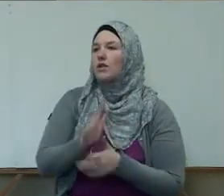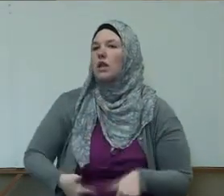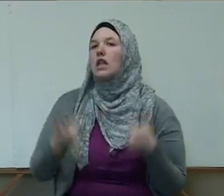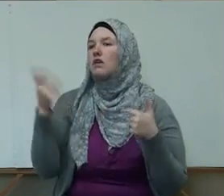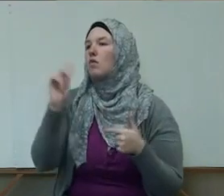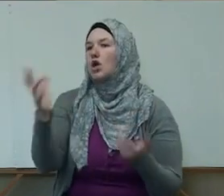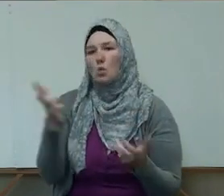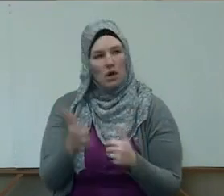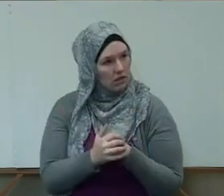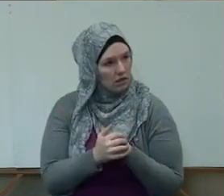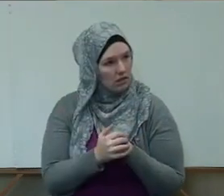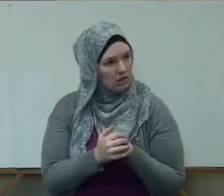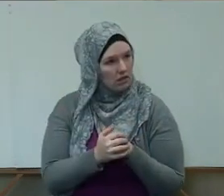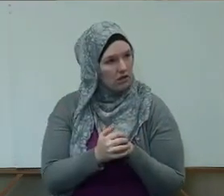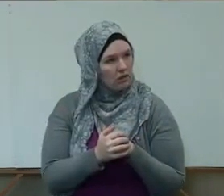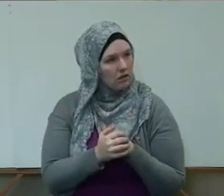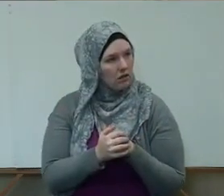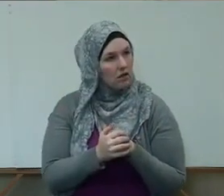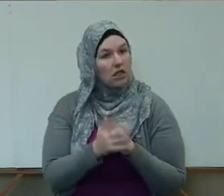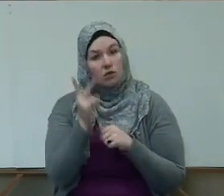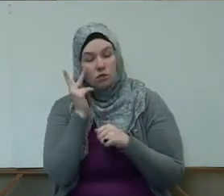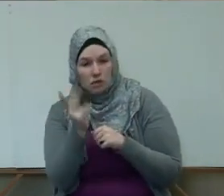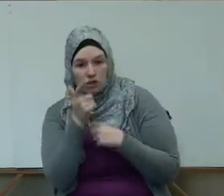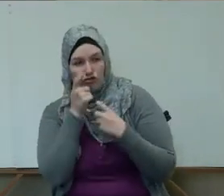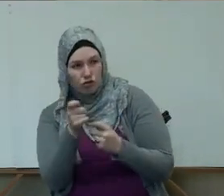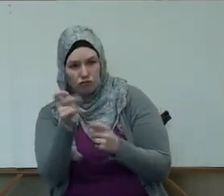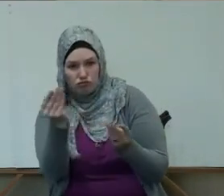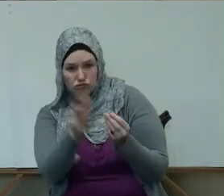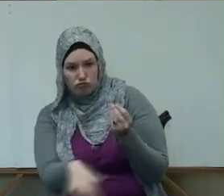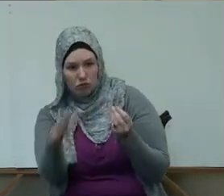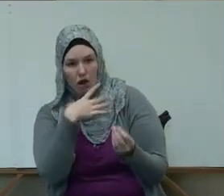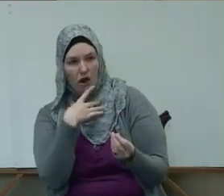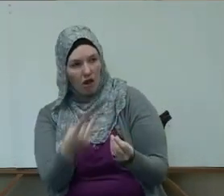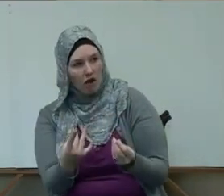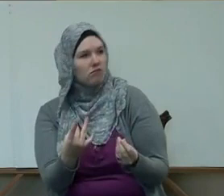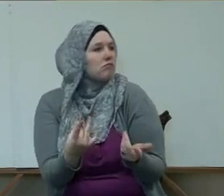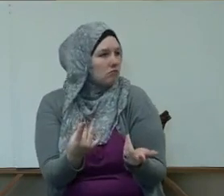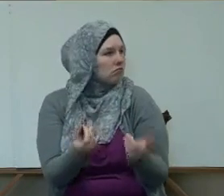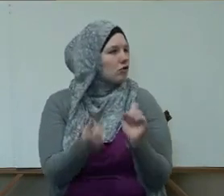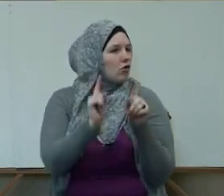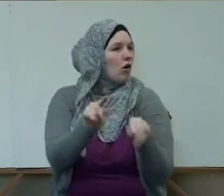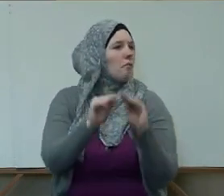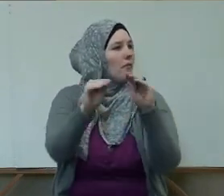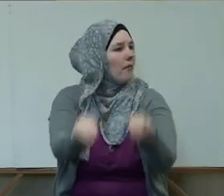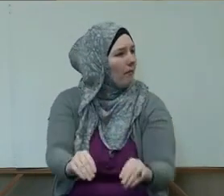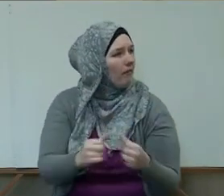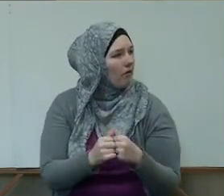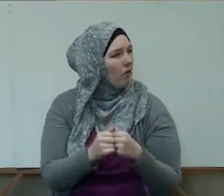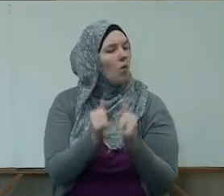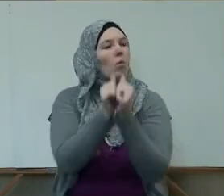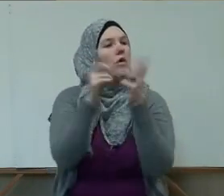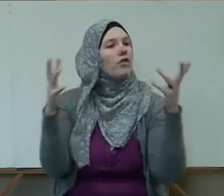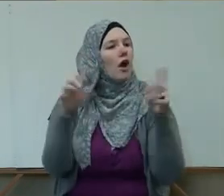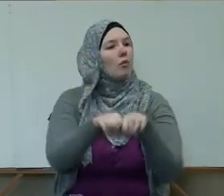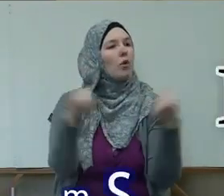right to live where you see your interest is, without aggression against others, and without